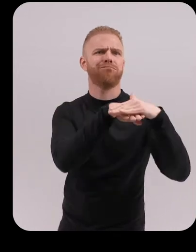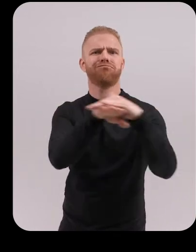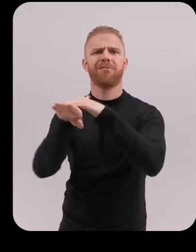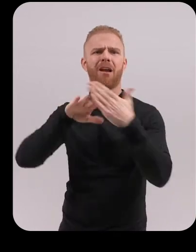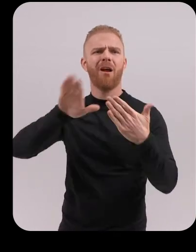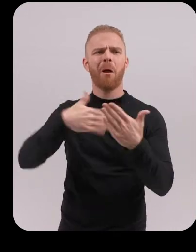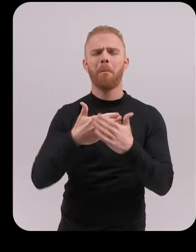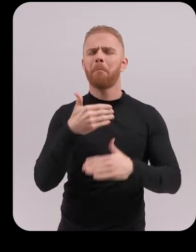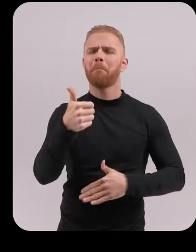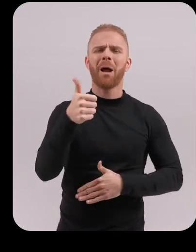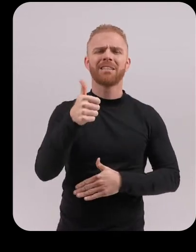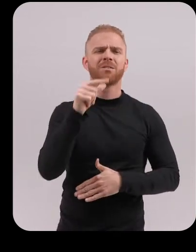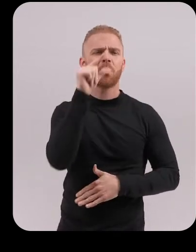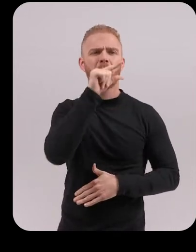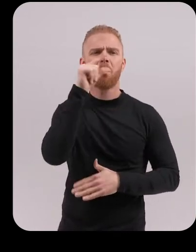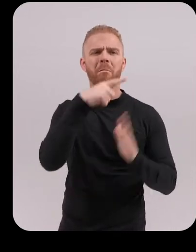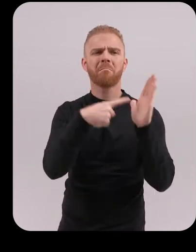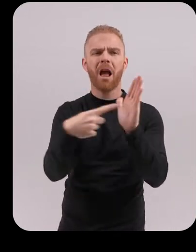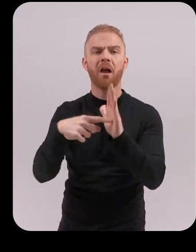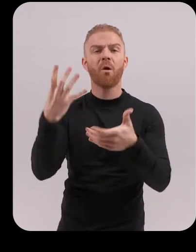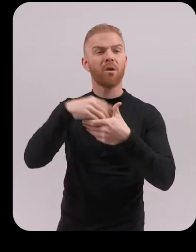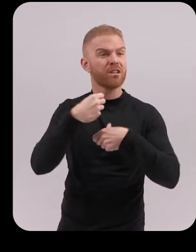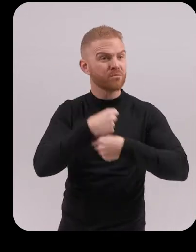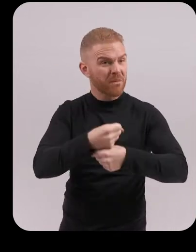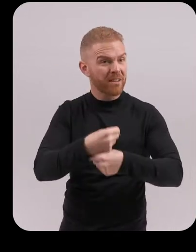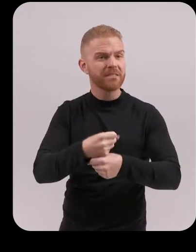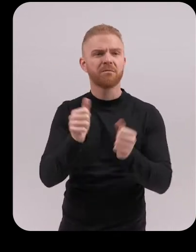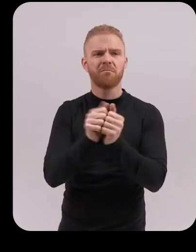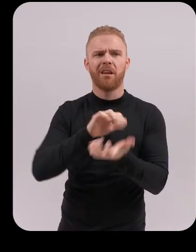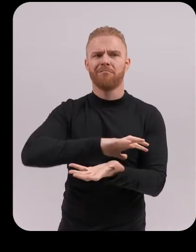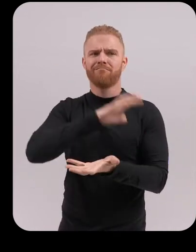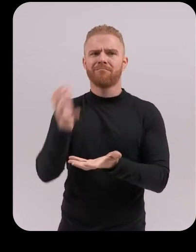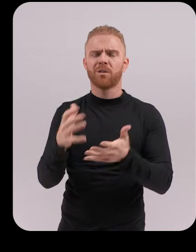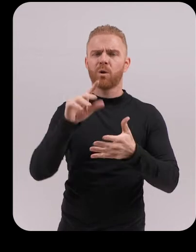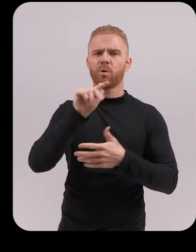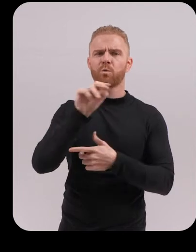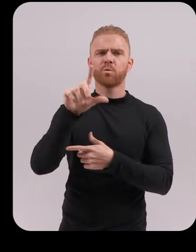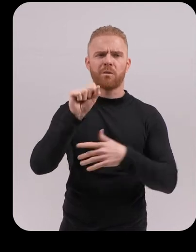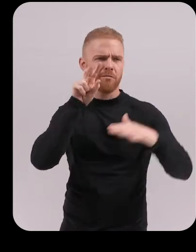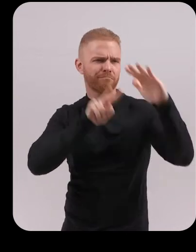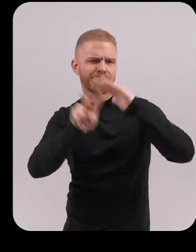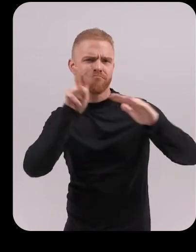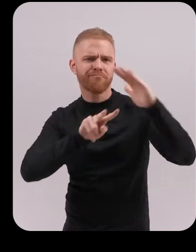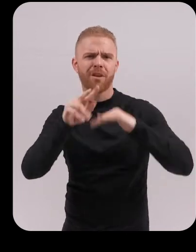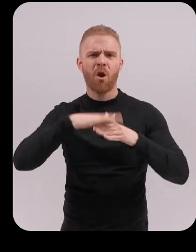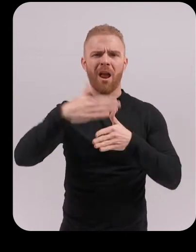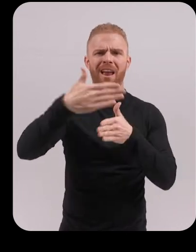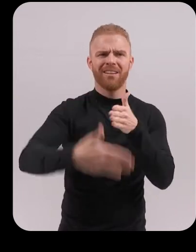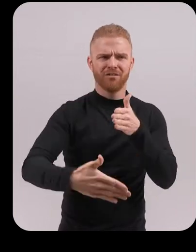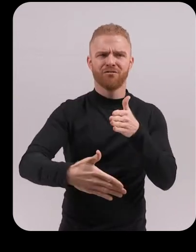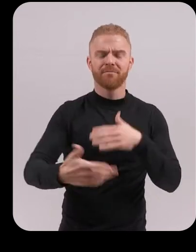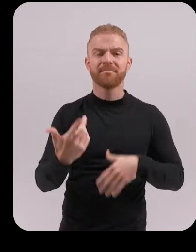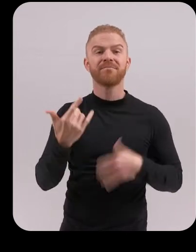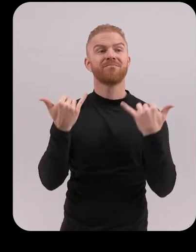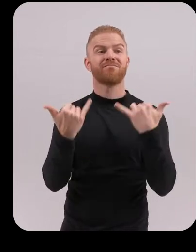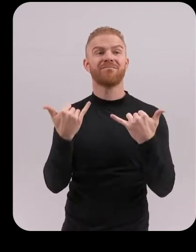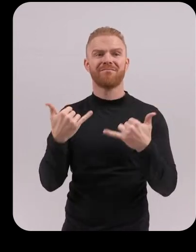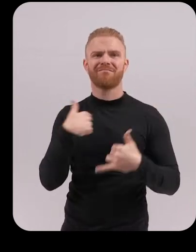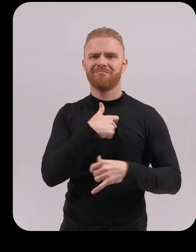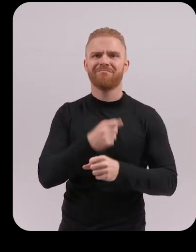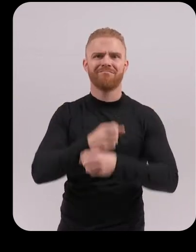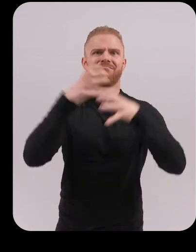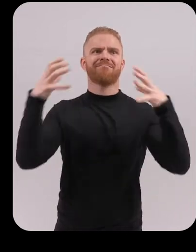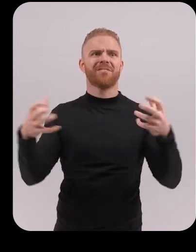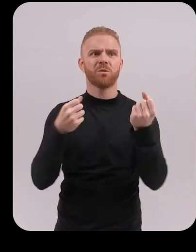the best models, including generative, along with a suite of tools to run inference on the edge. And today, we've